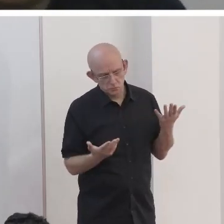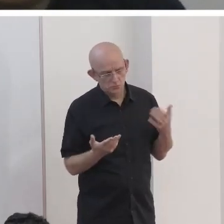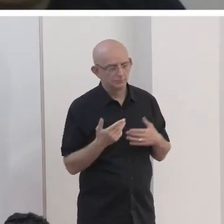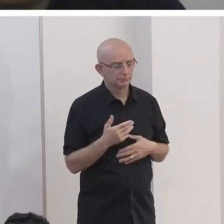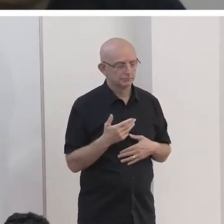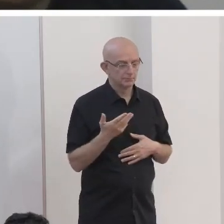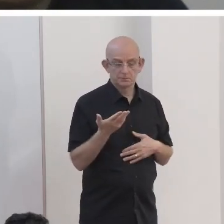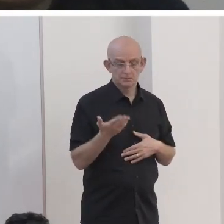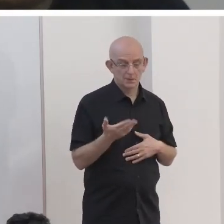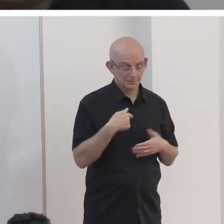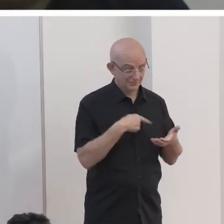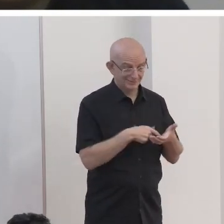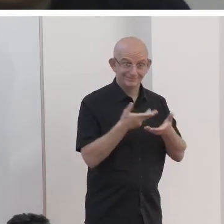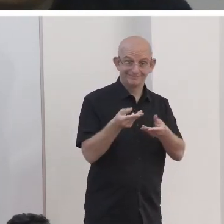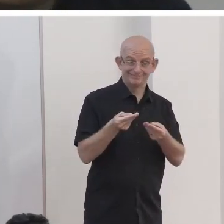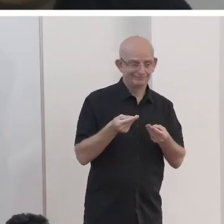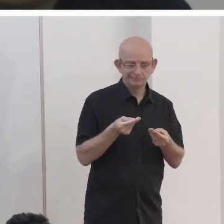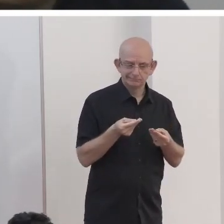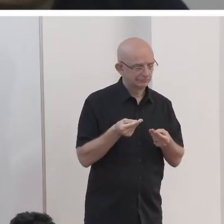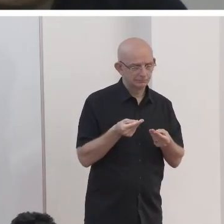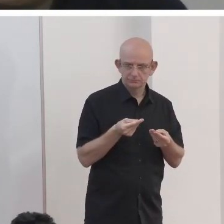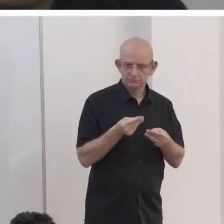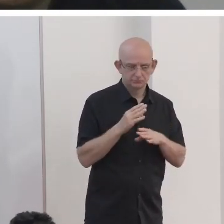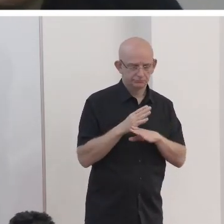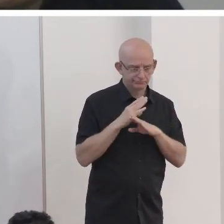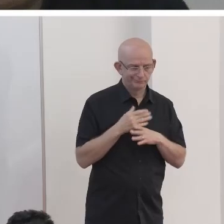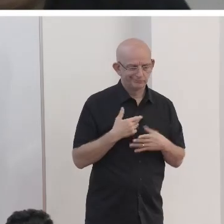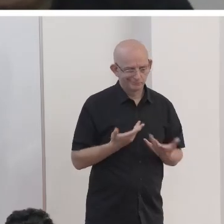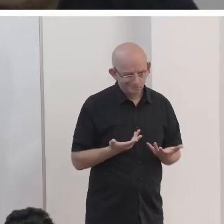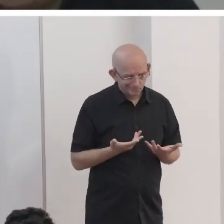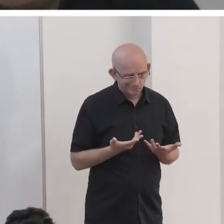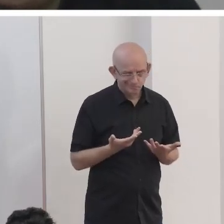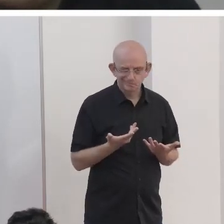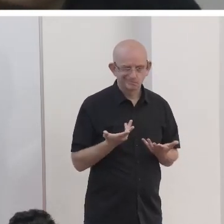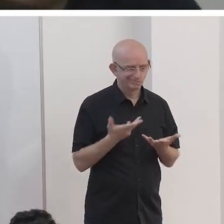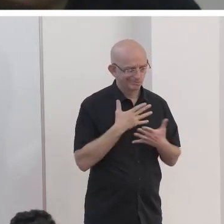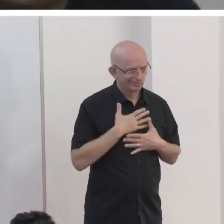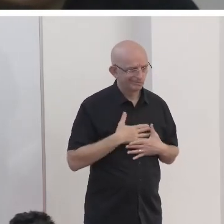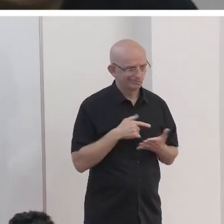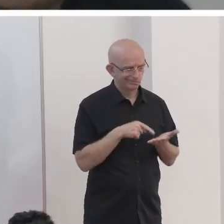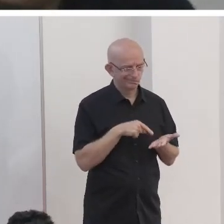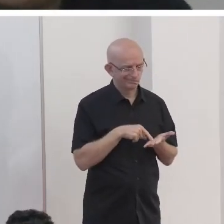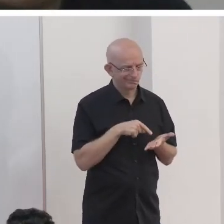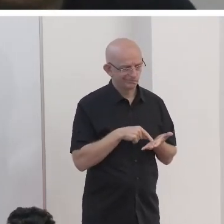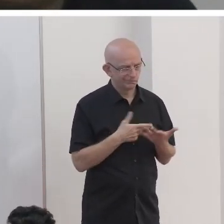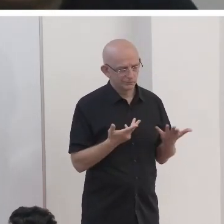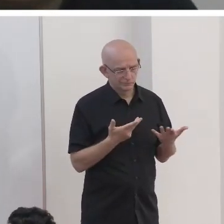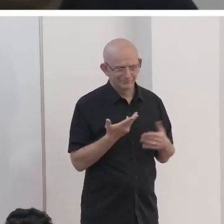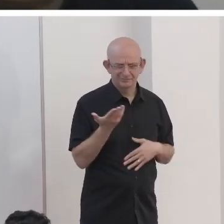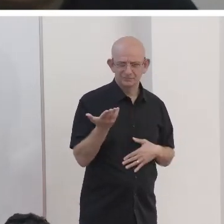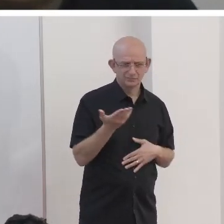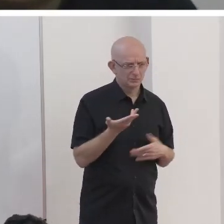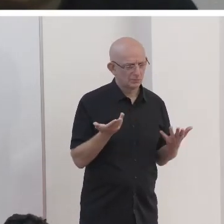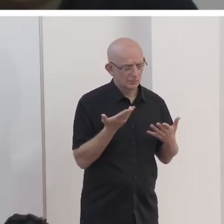avail such kind of rights like property, right to uh,